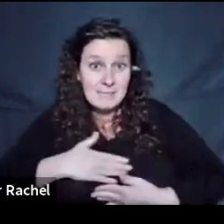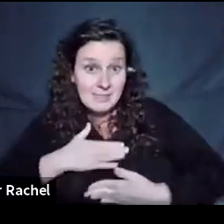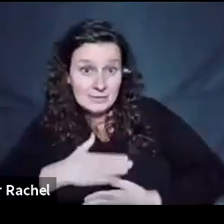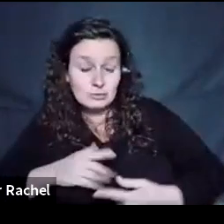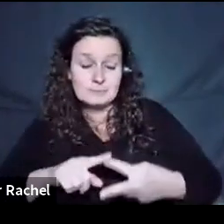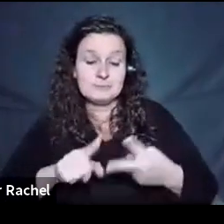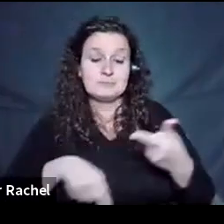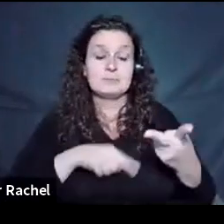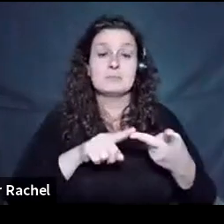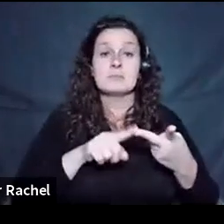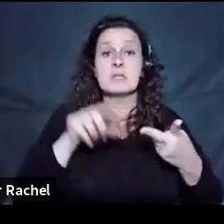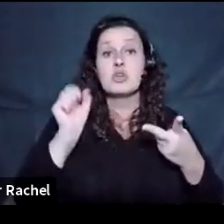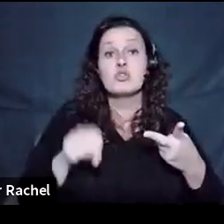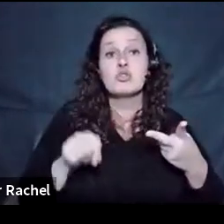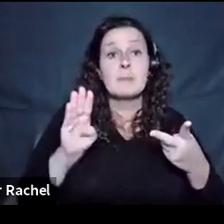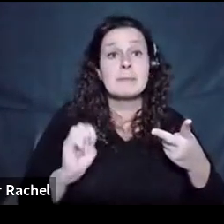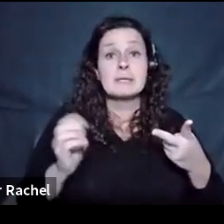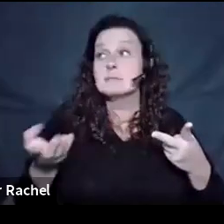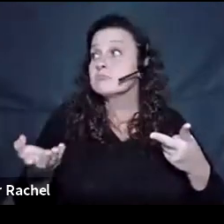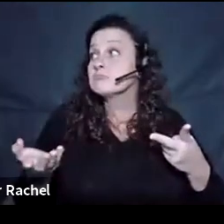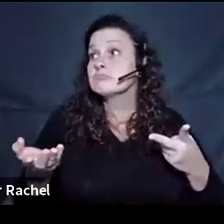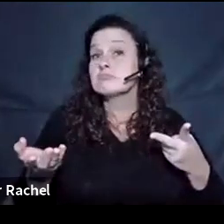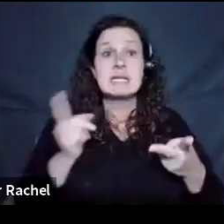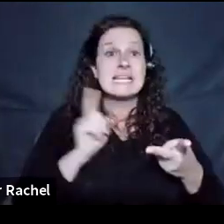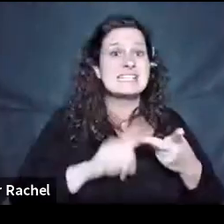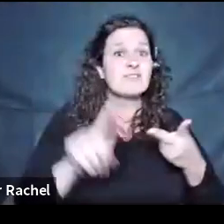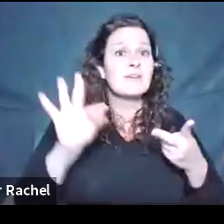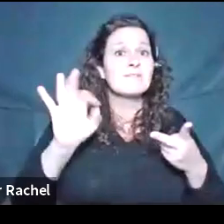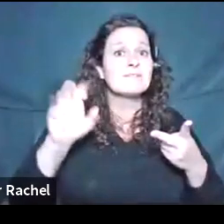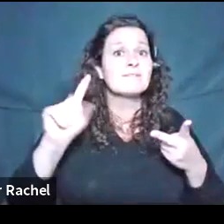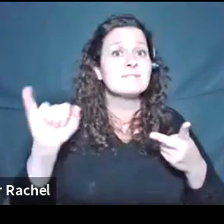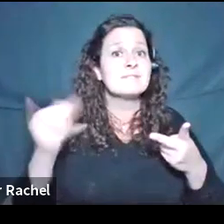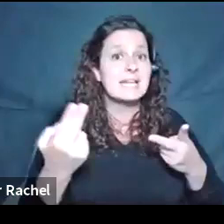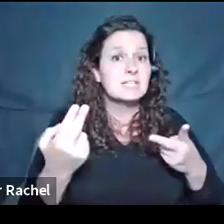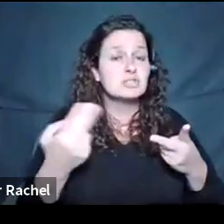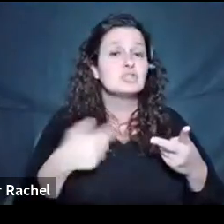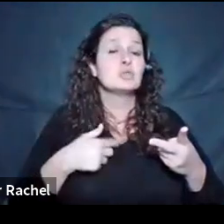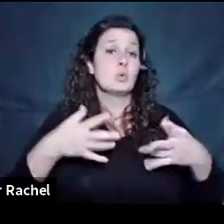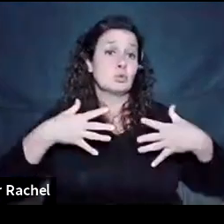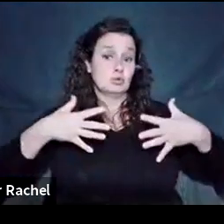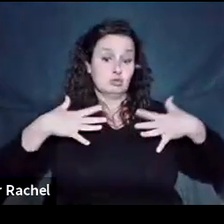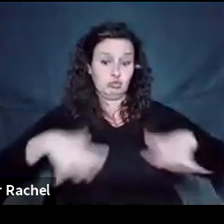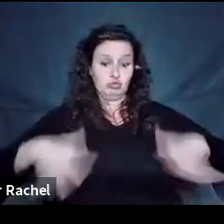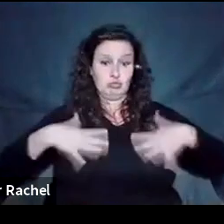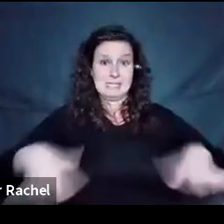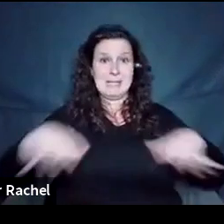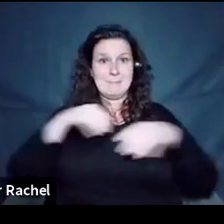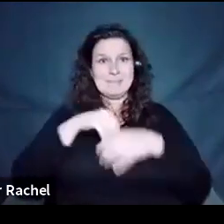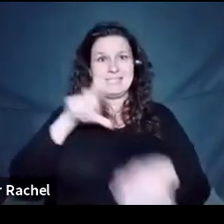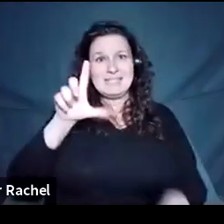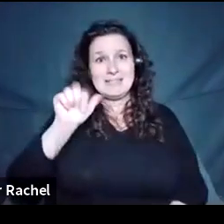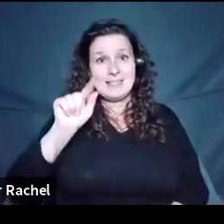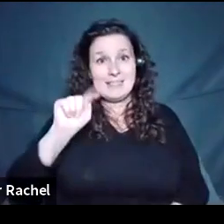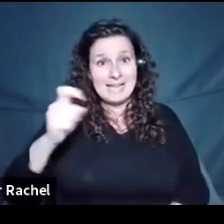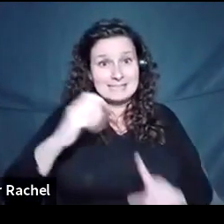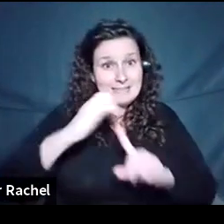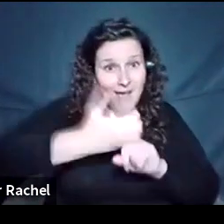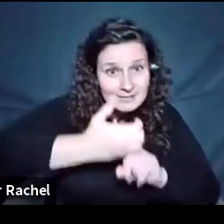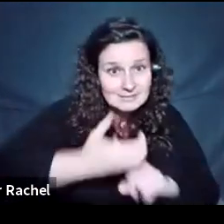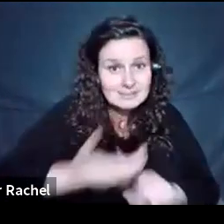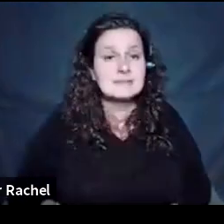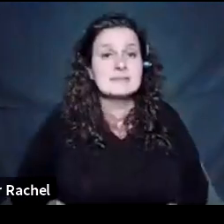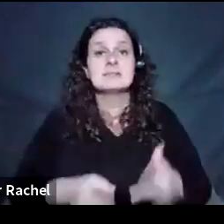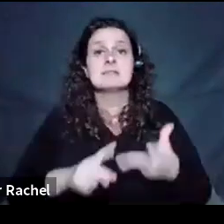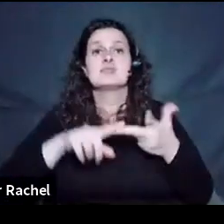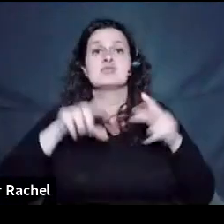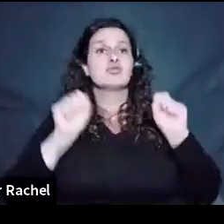could be different fetishes or dressing up in latex, or it could be about,